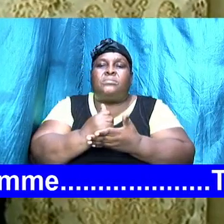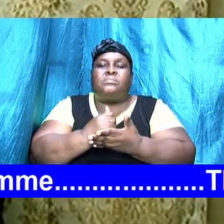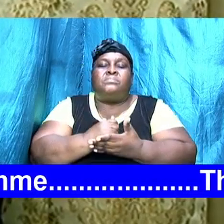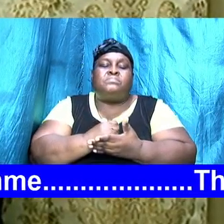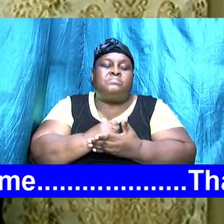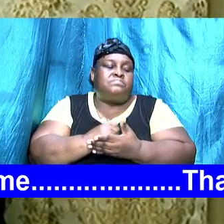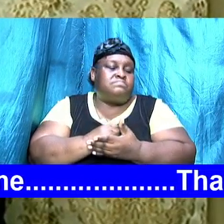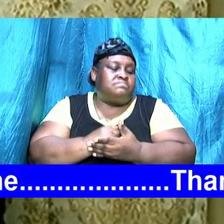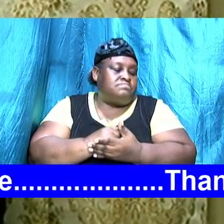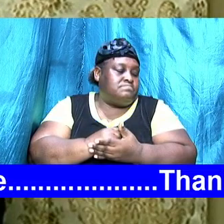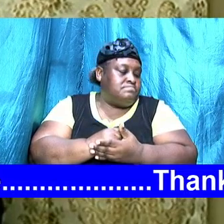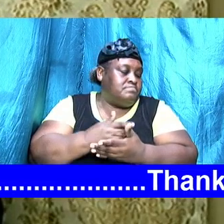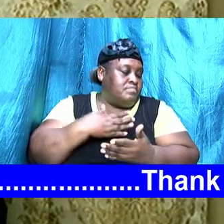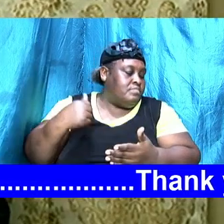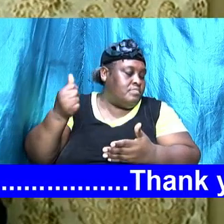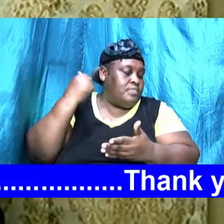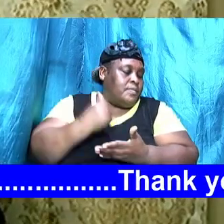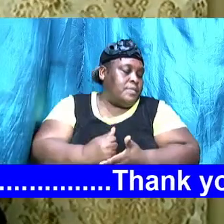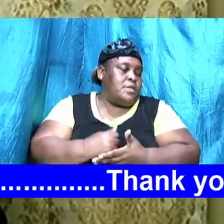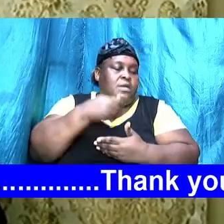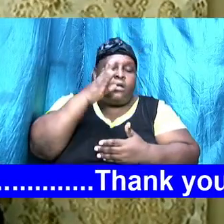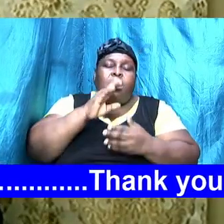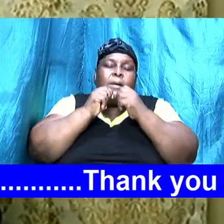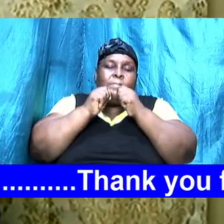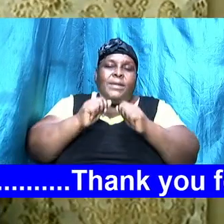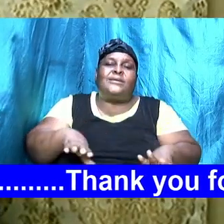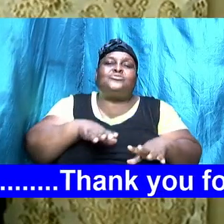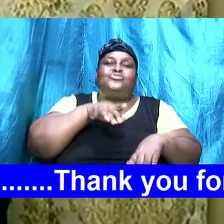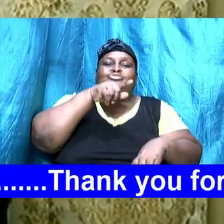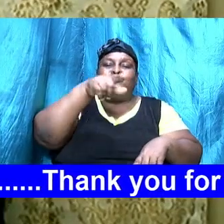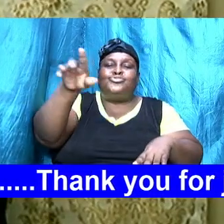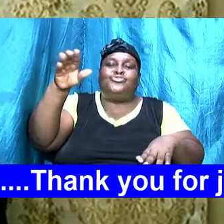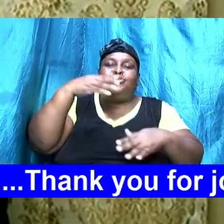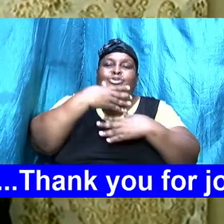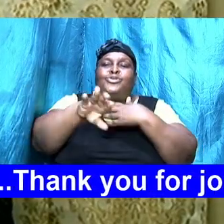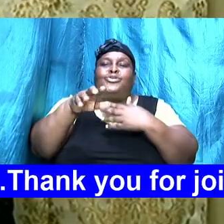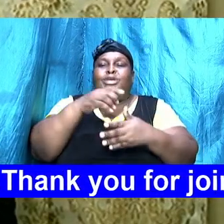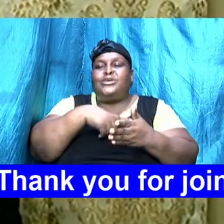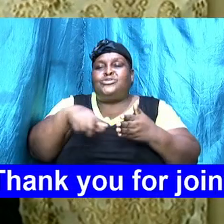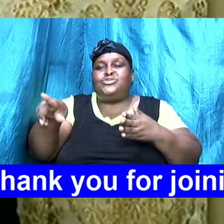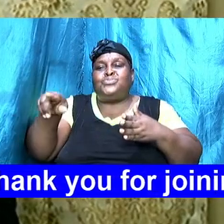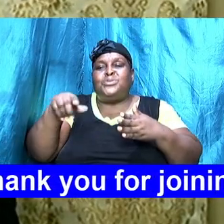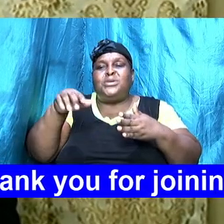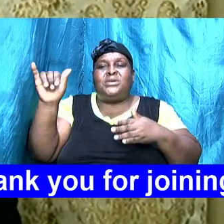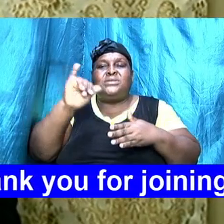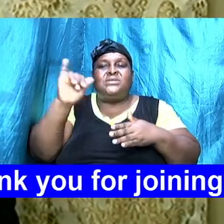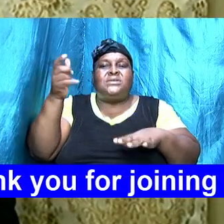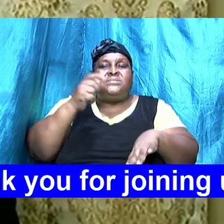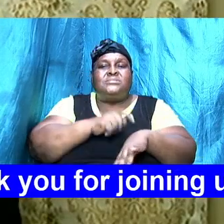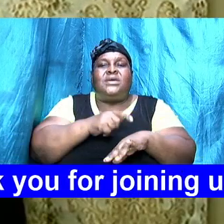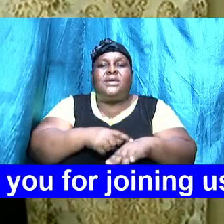name, amen and amen. God bless you. God's willing, next week, same time, we